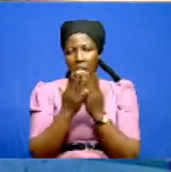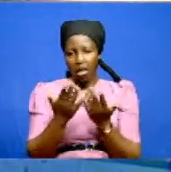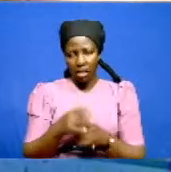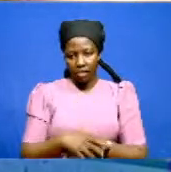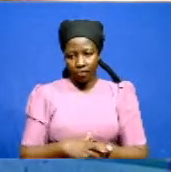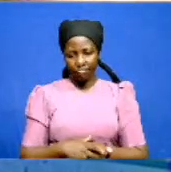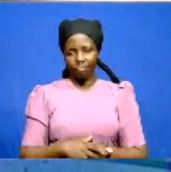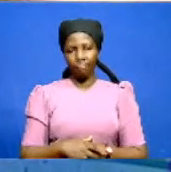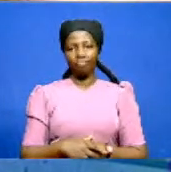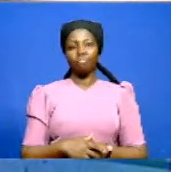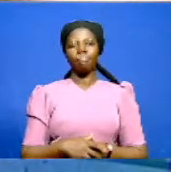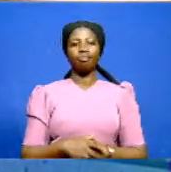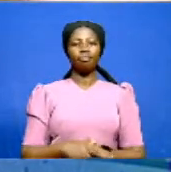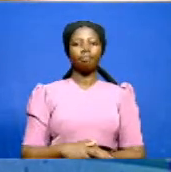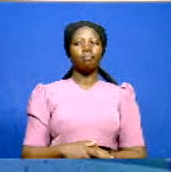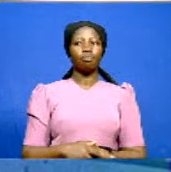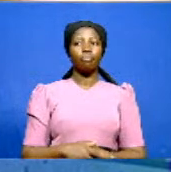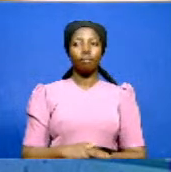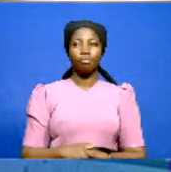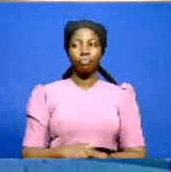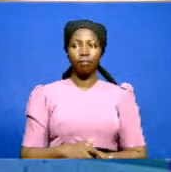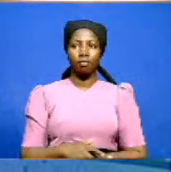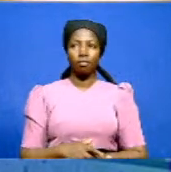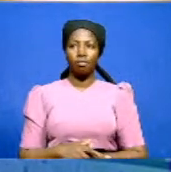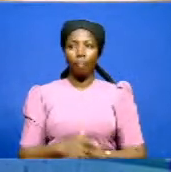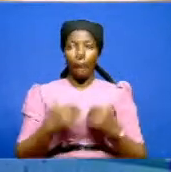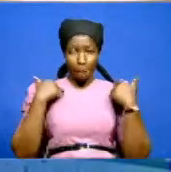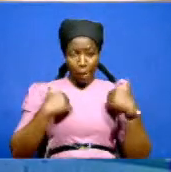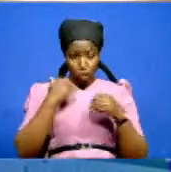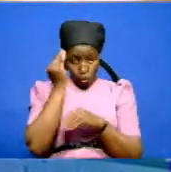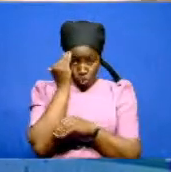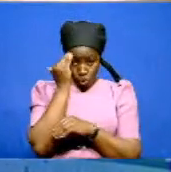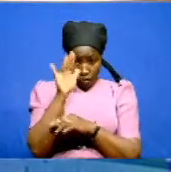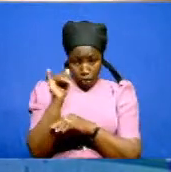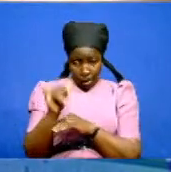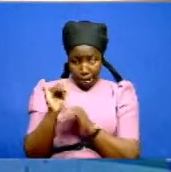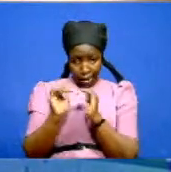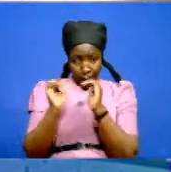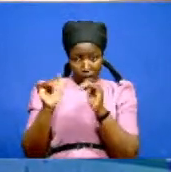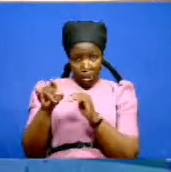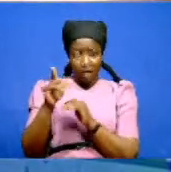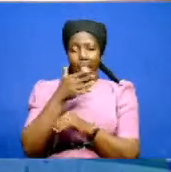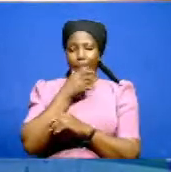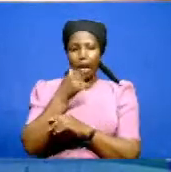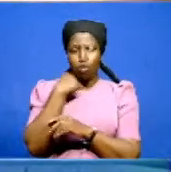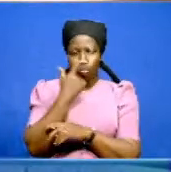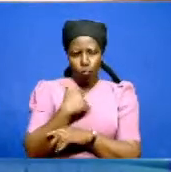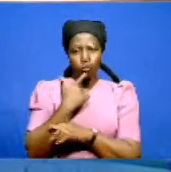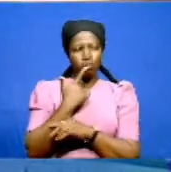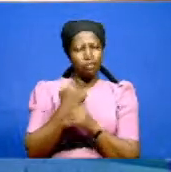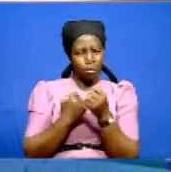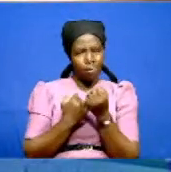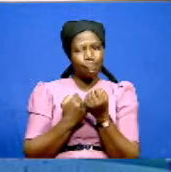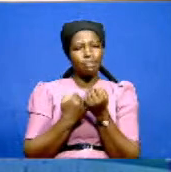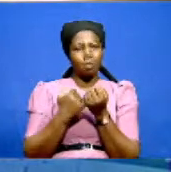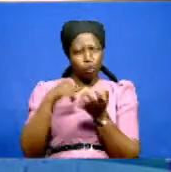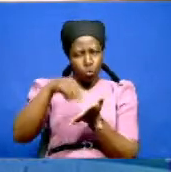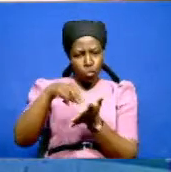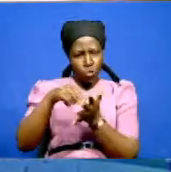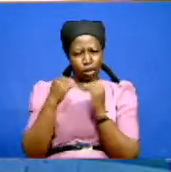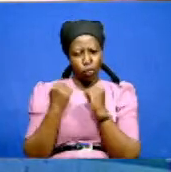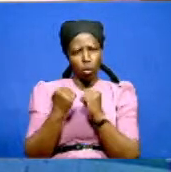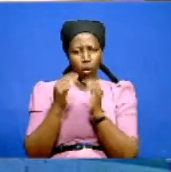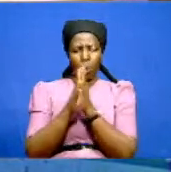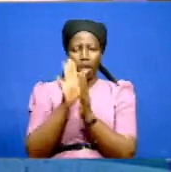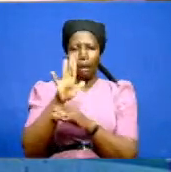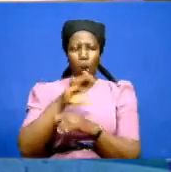But that was firm, and I know from that level he was a man of his own word. And I want